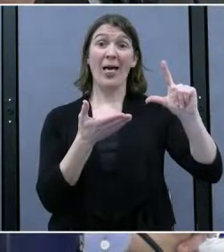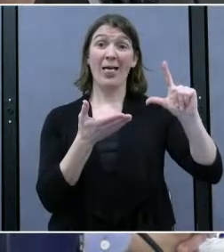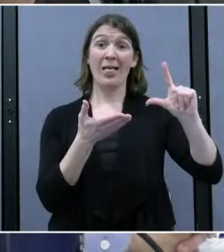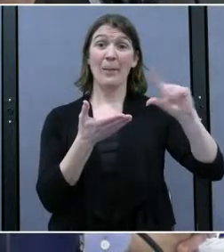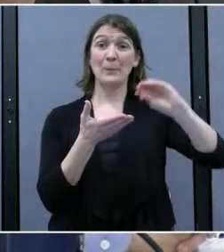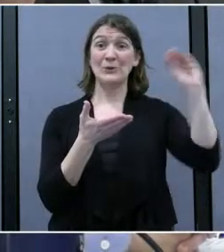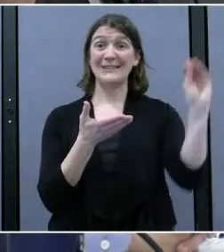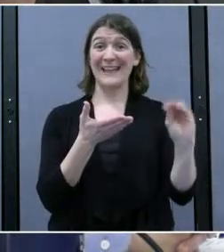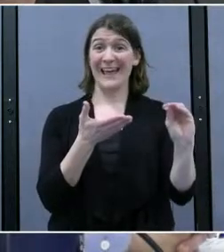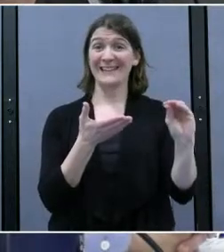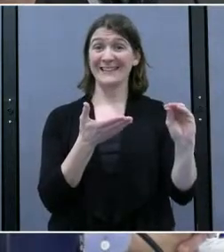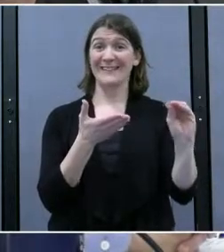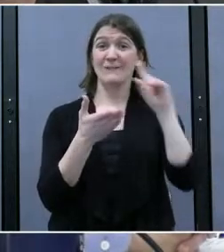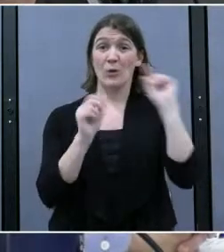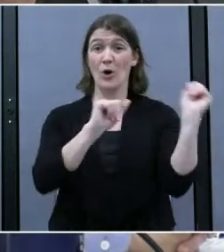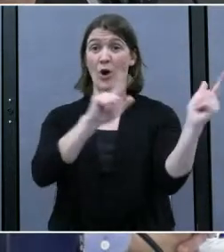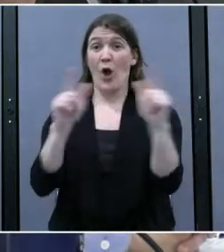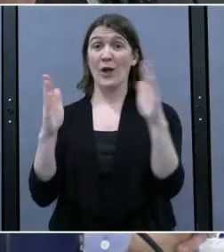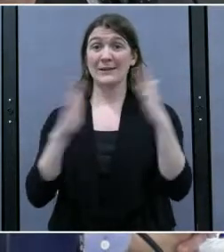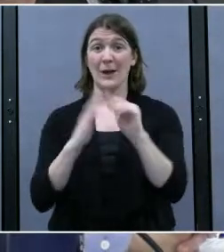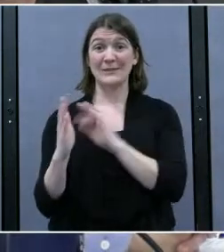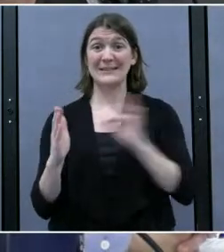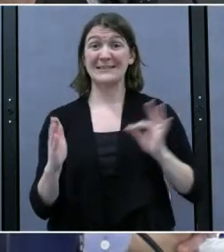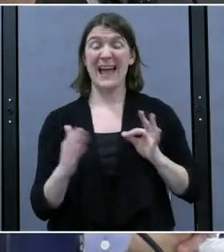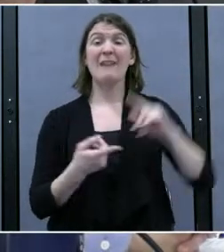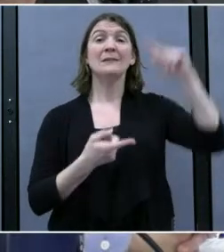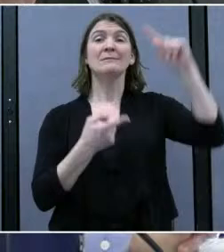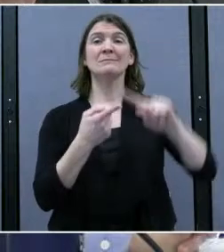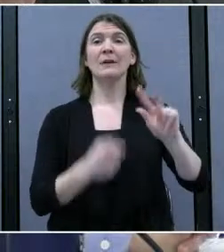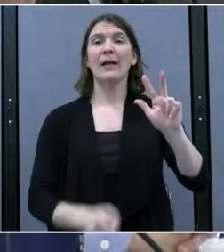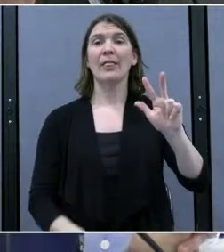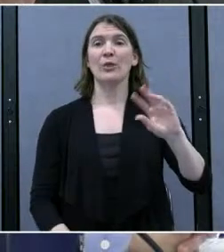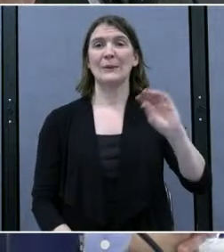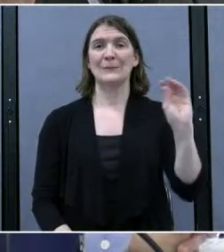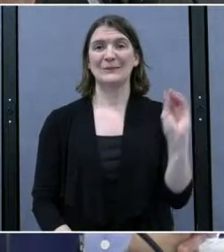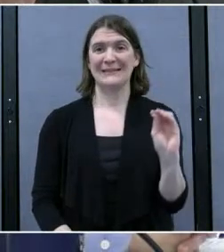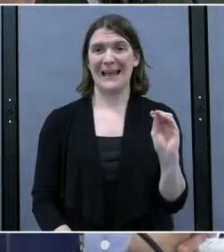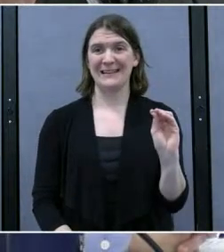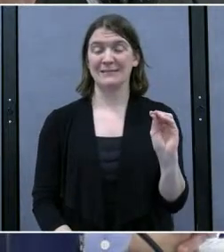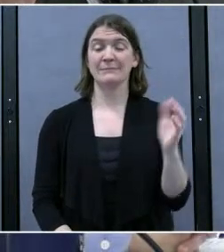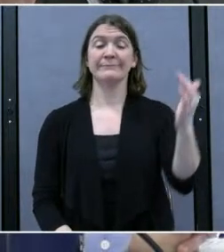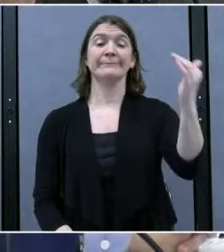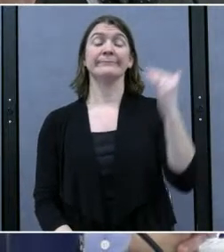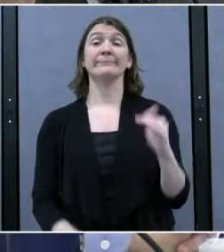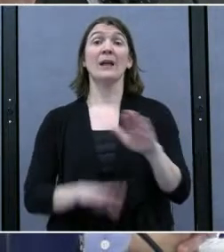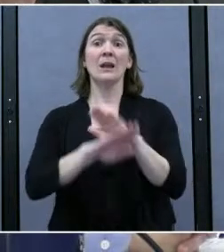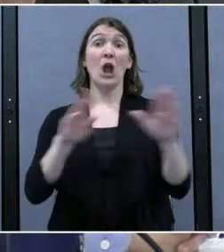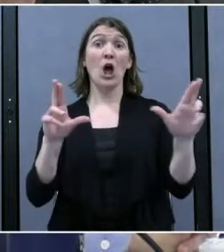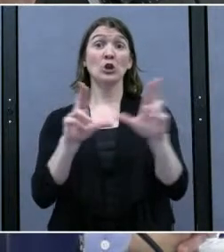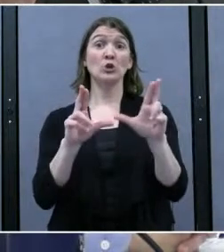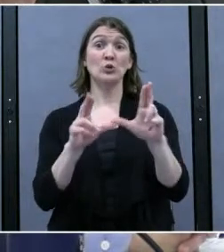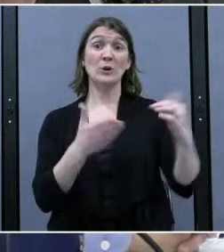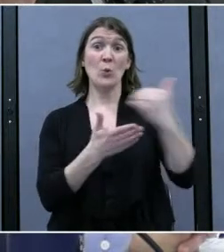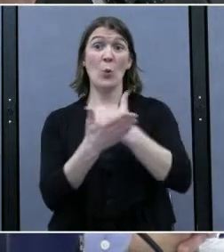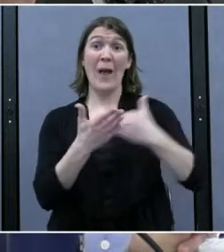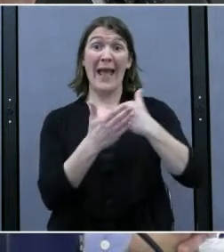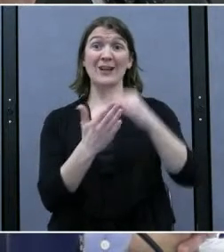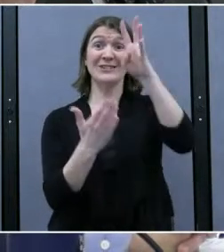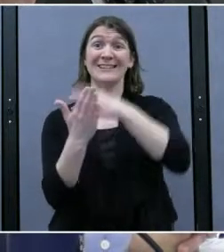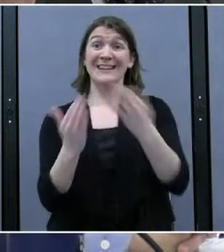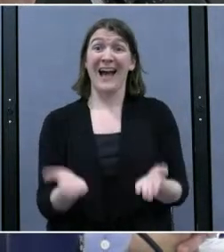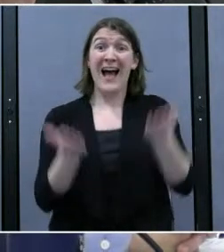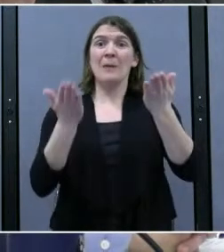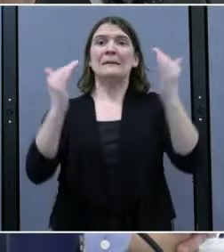allowance across the whole town staff to 3%, reducing non-union wage steps by